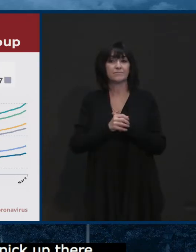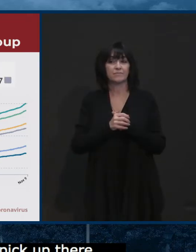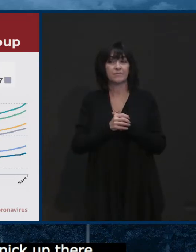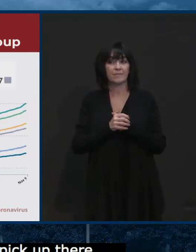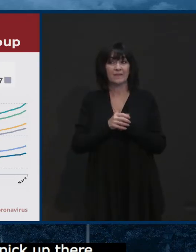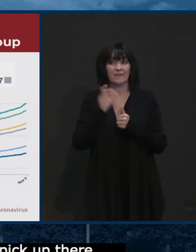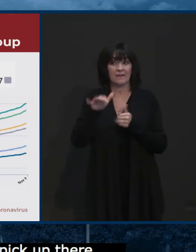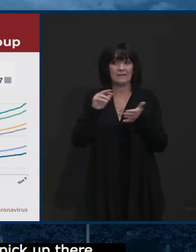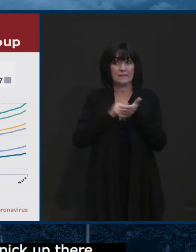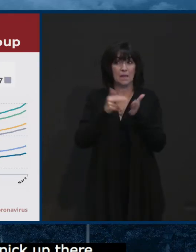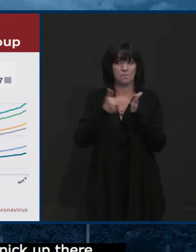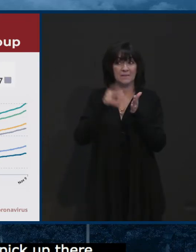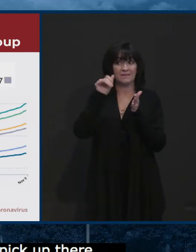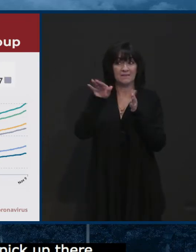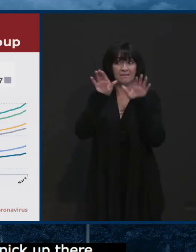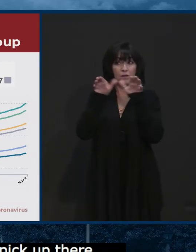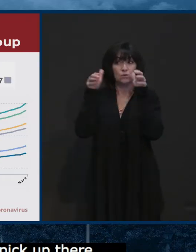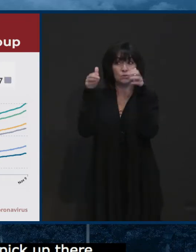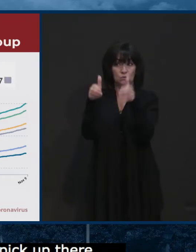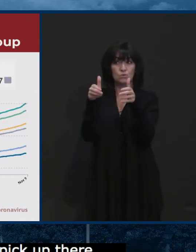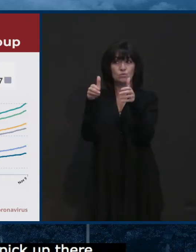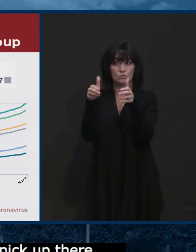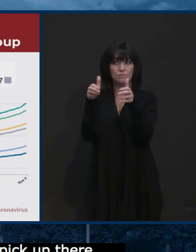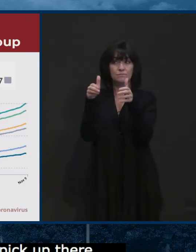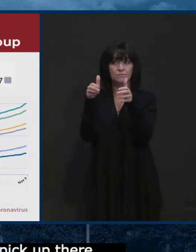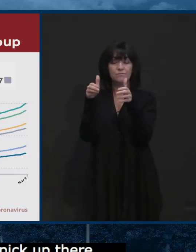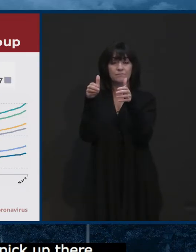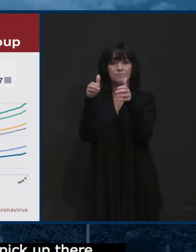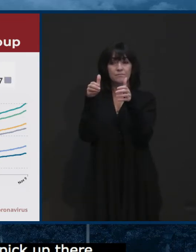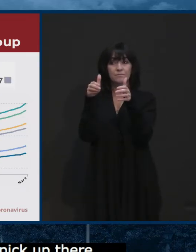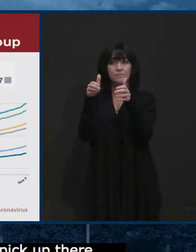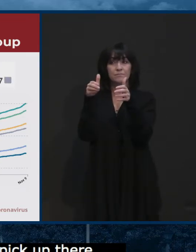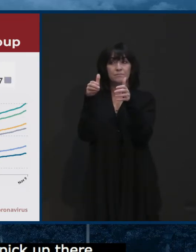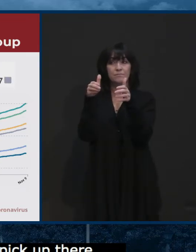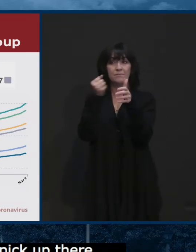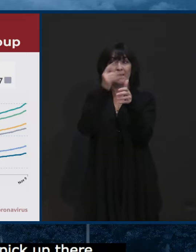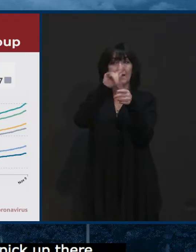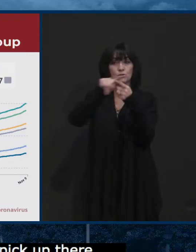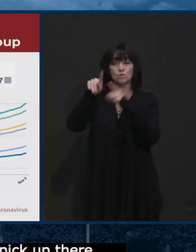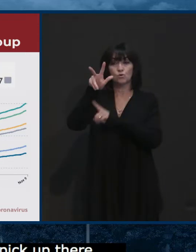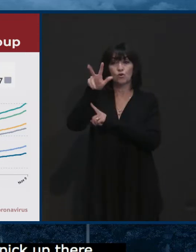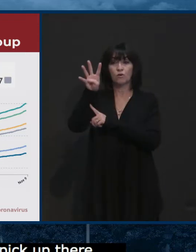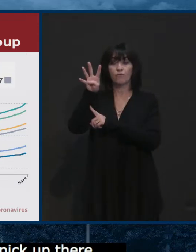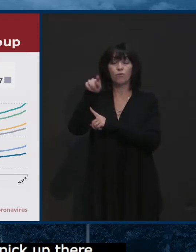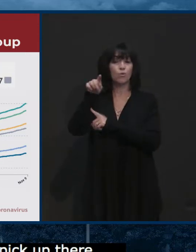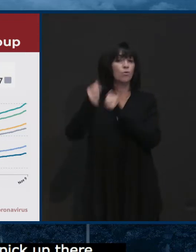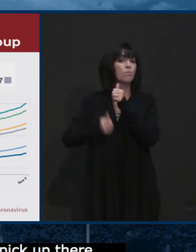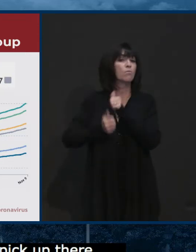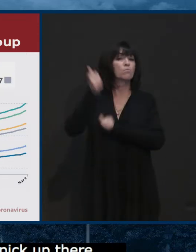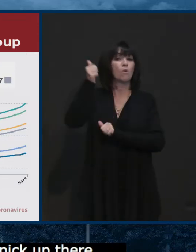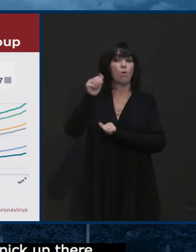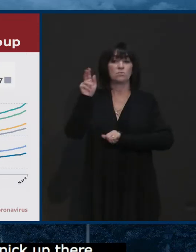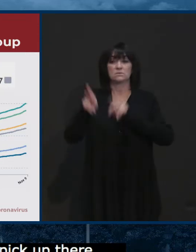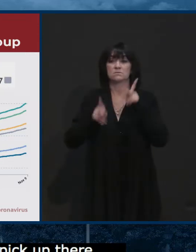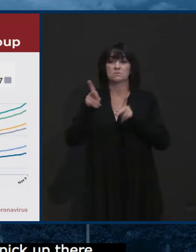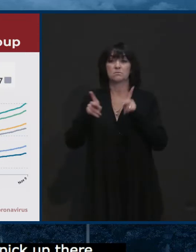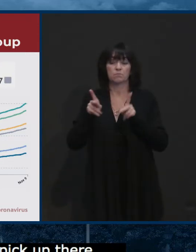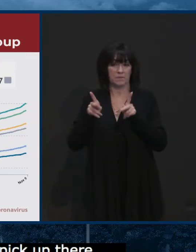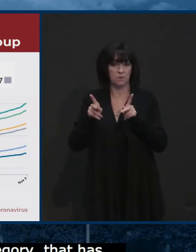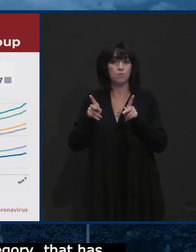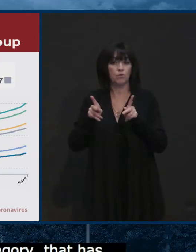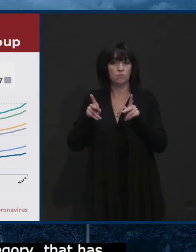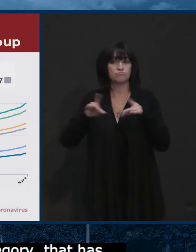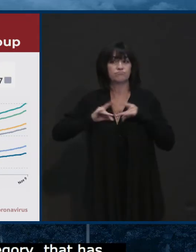that subcategory, that demographic has experienced more of COVID-19 spread than any other, and